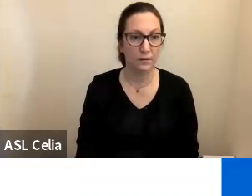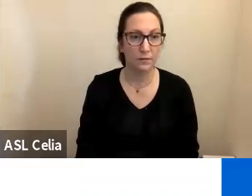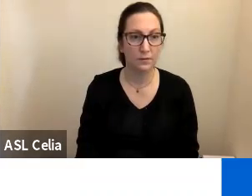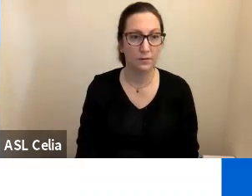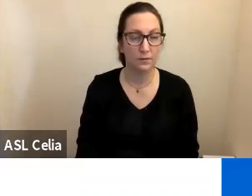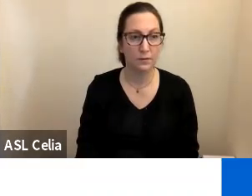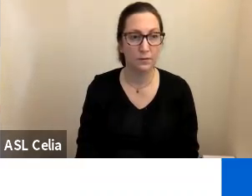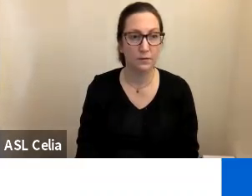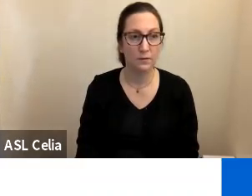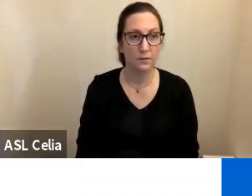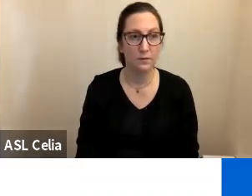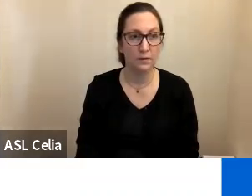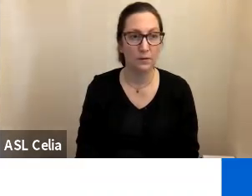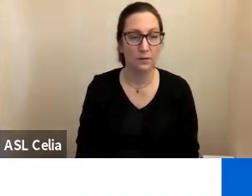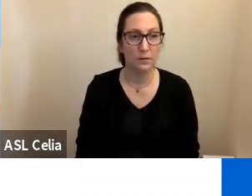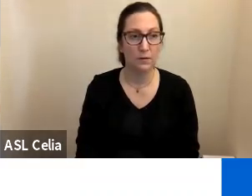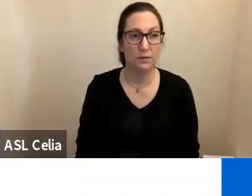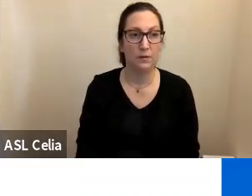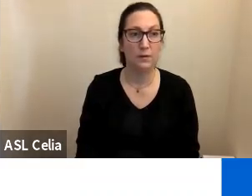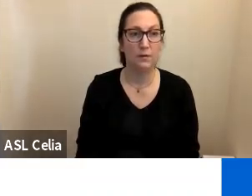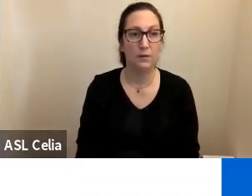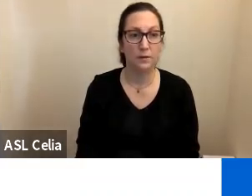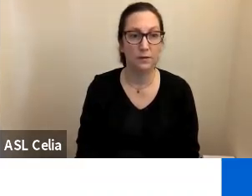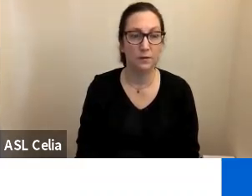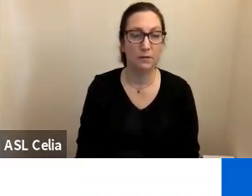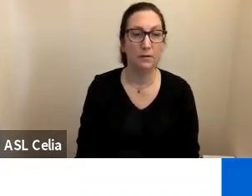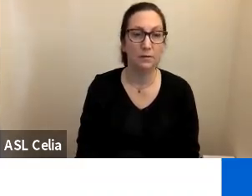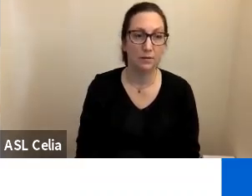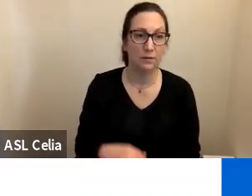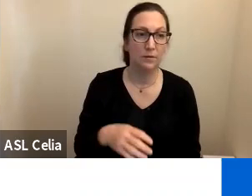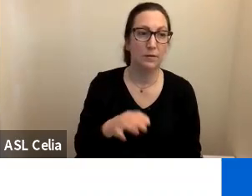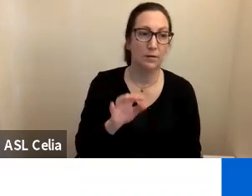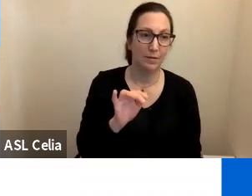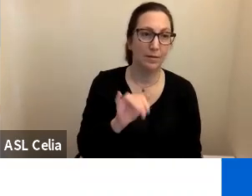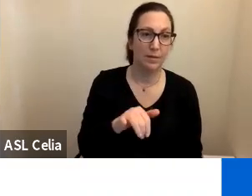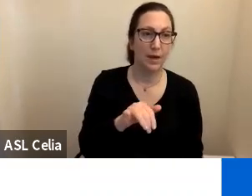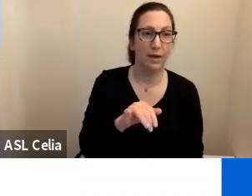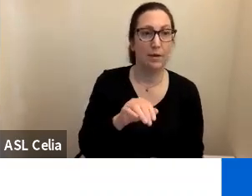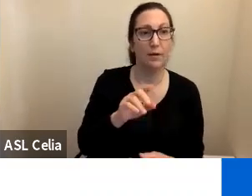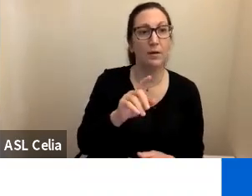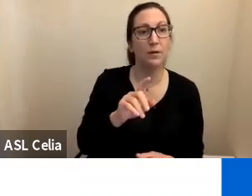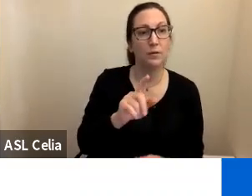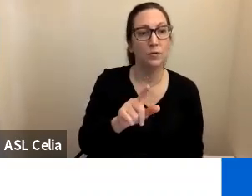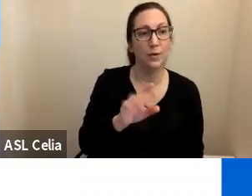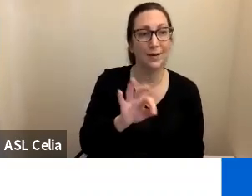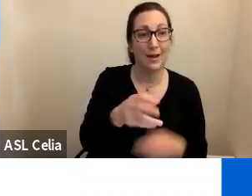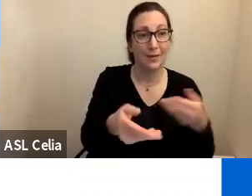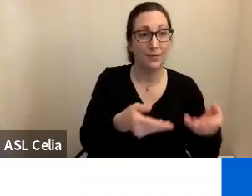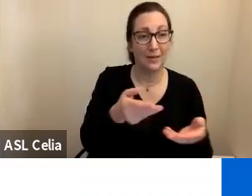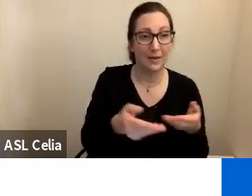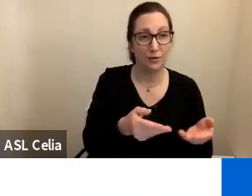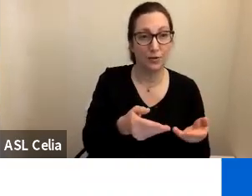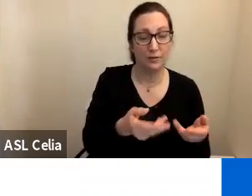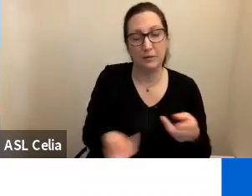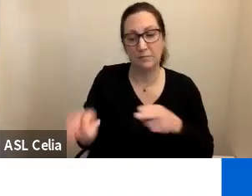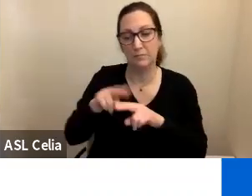So this is the one in the aggregate, but where we went from 29 invitations last year to 73